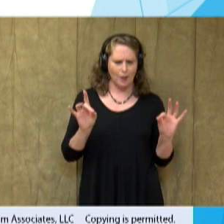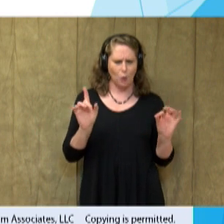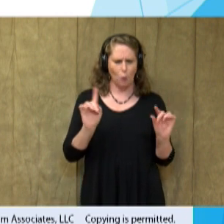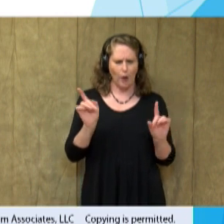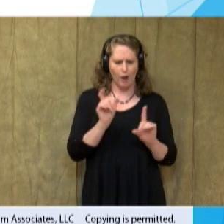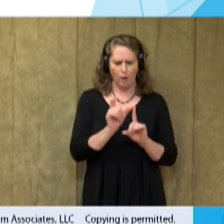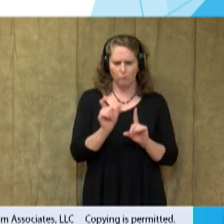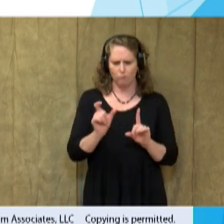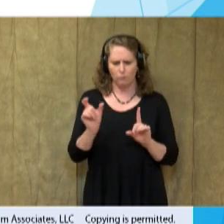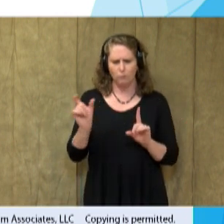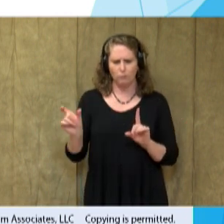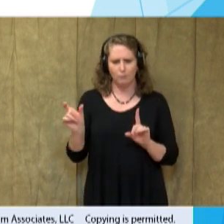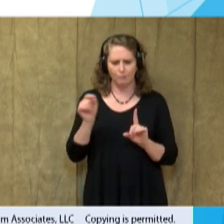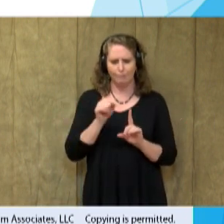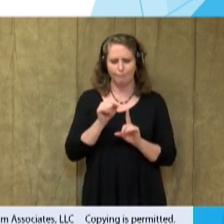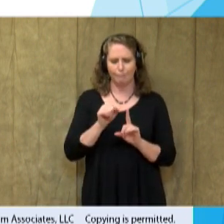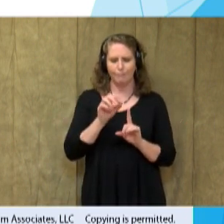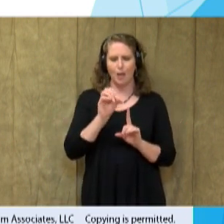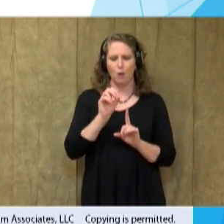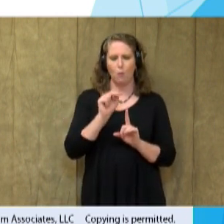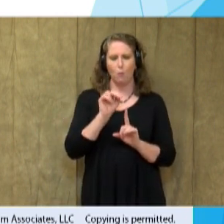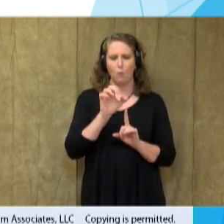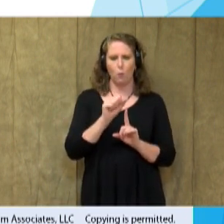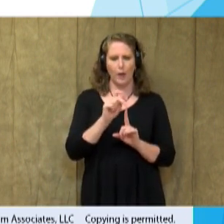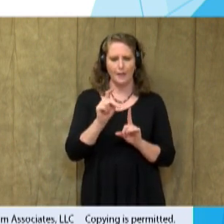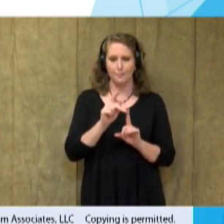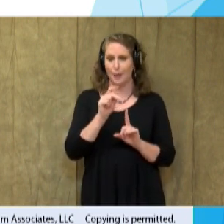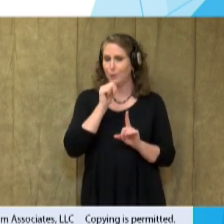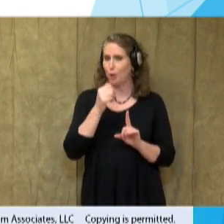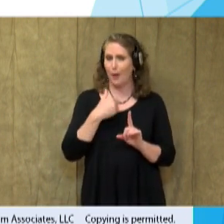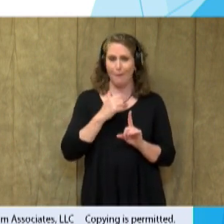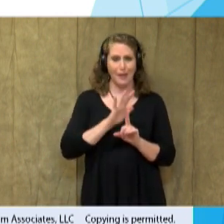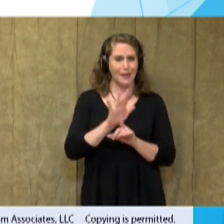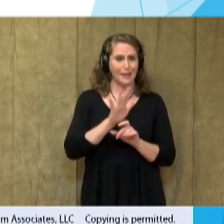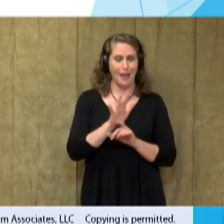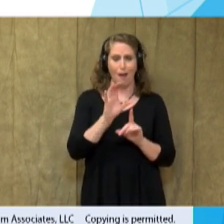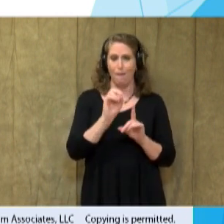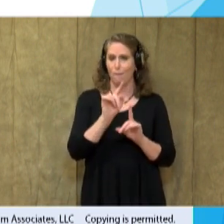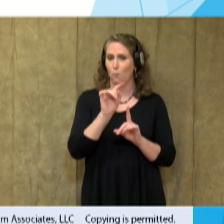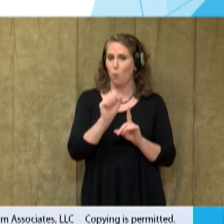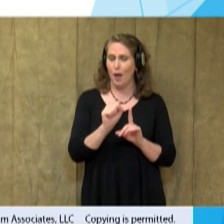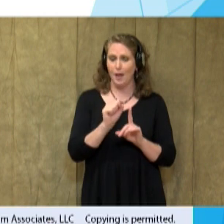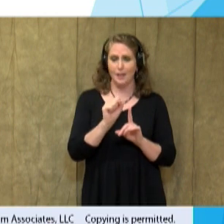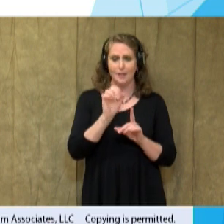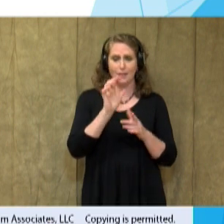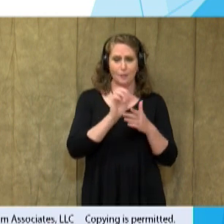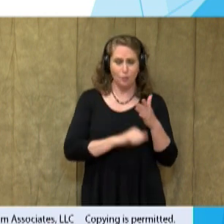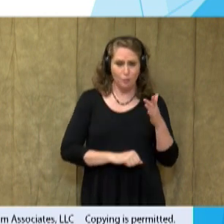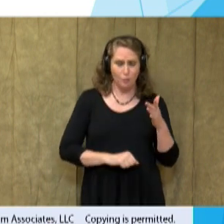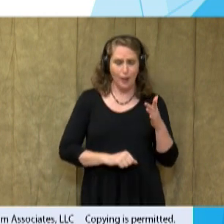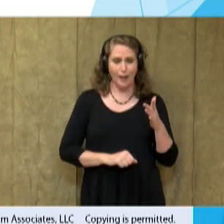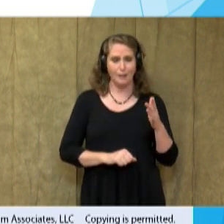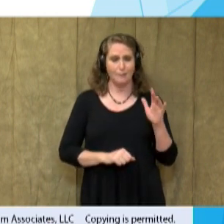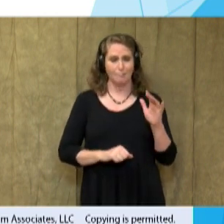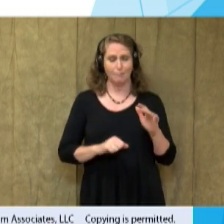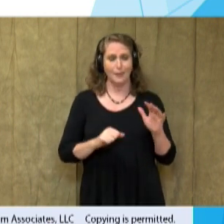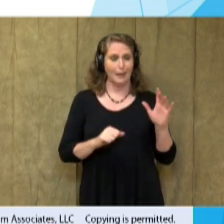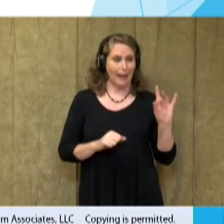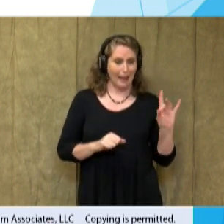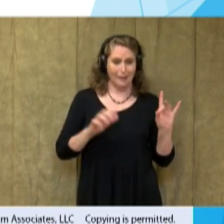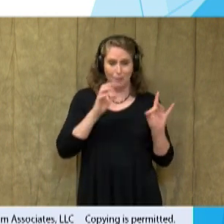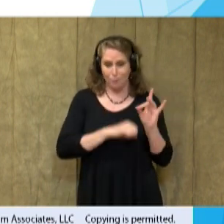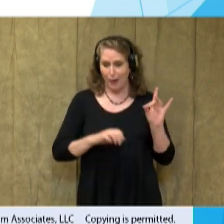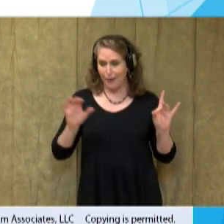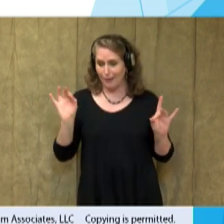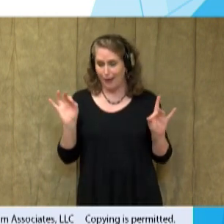value? It's in the ones place. So there are not enough ones in that number to take away 249